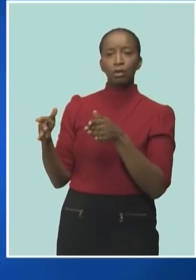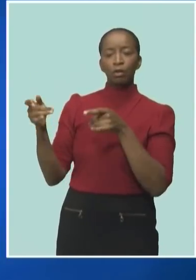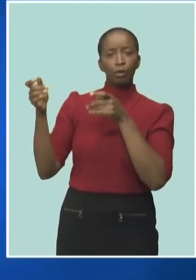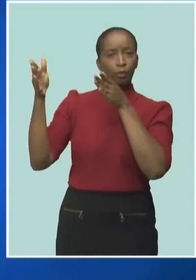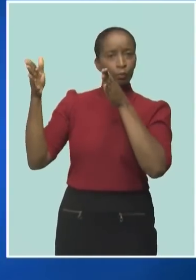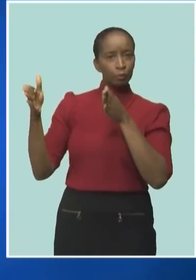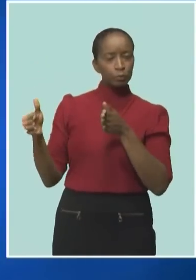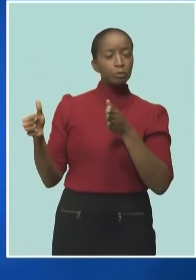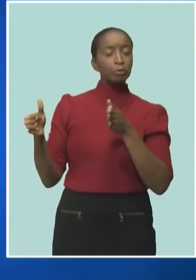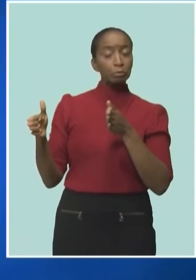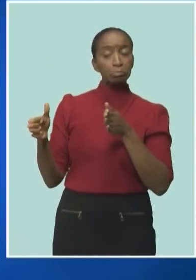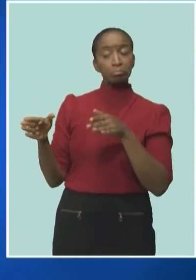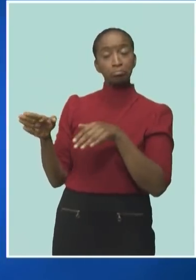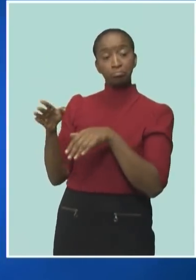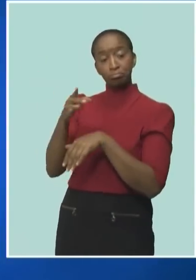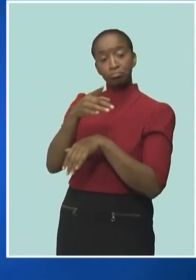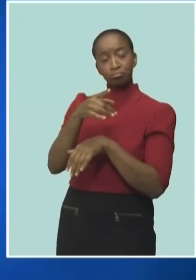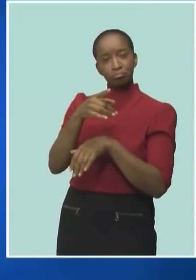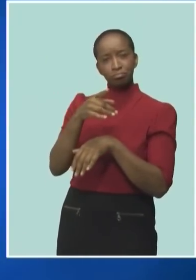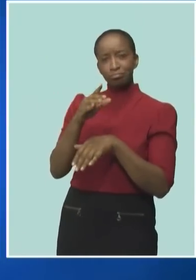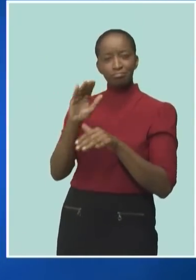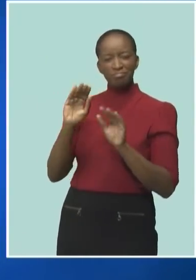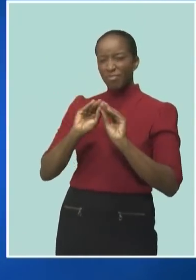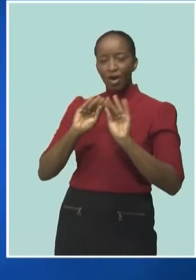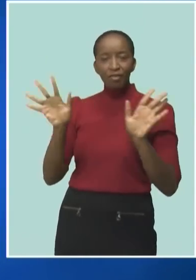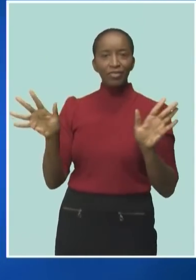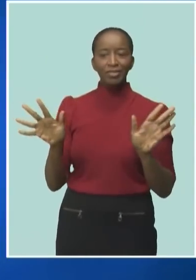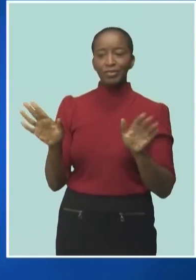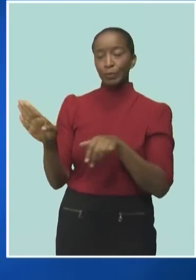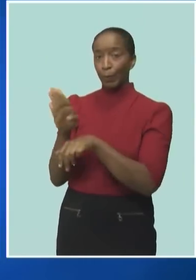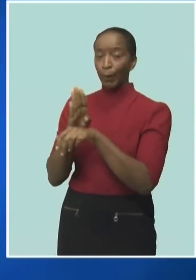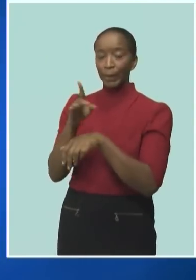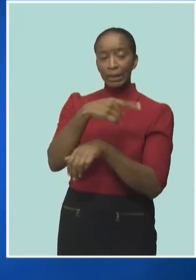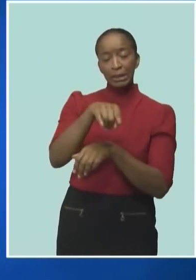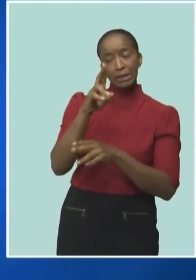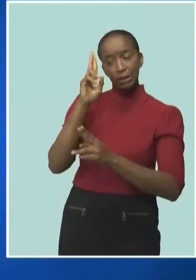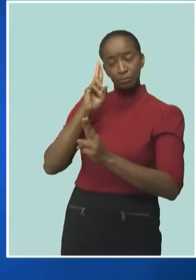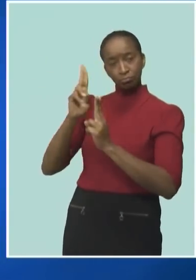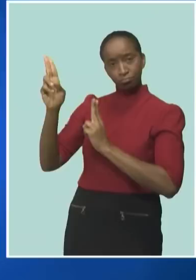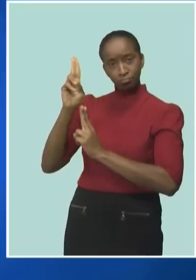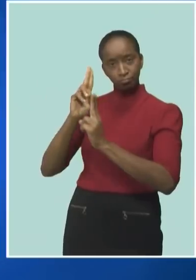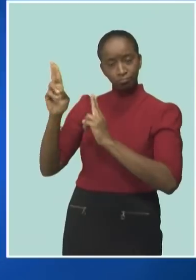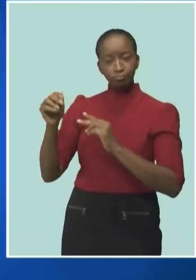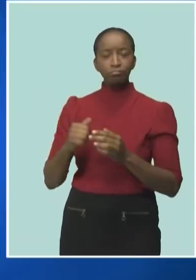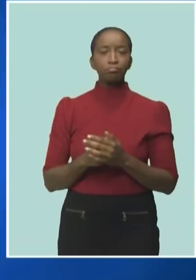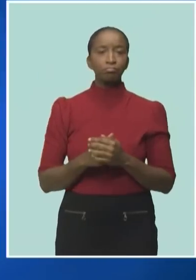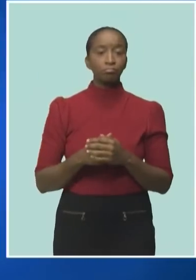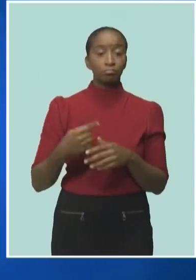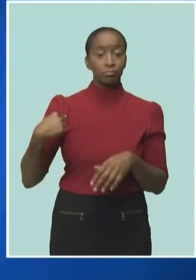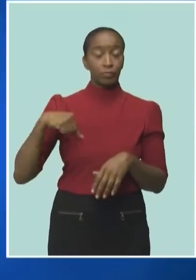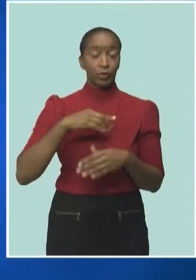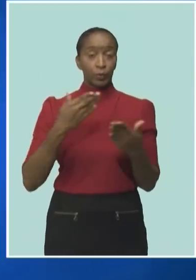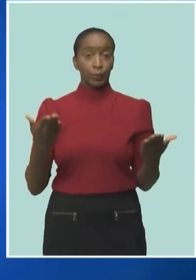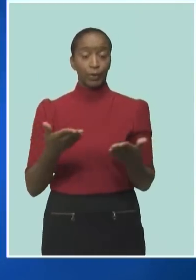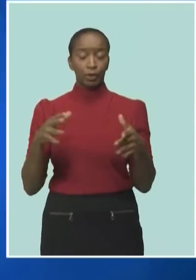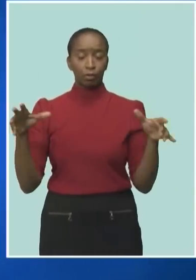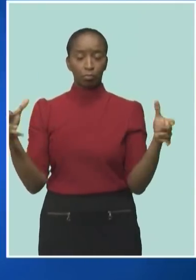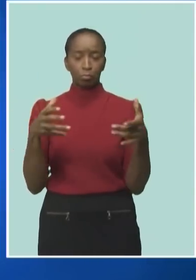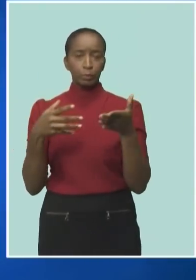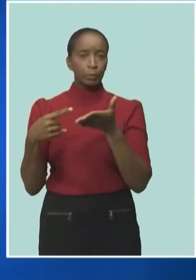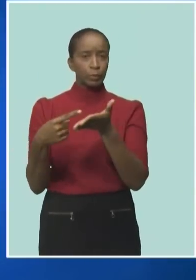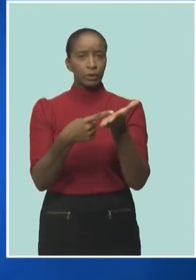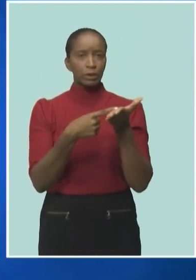have such a privileged responsibility. We are discussing matters of global importance.